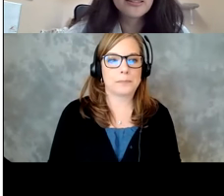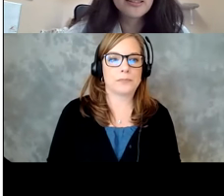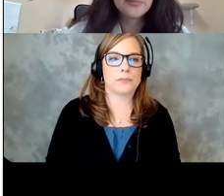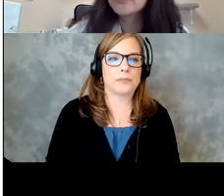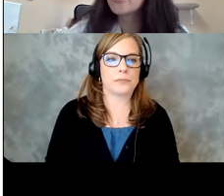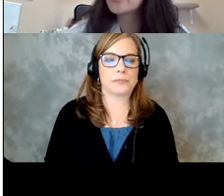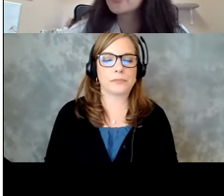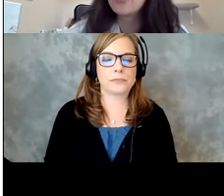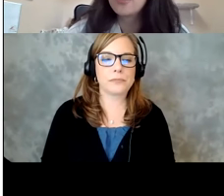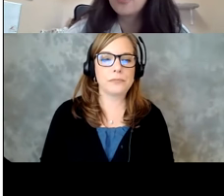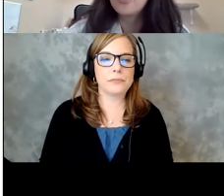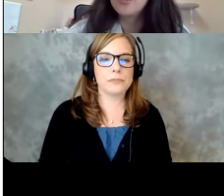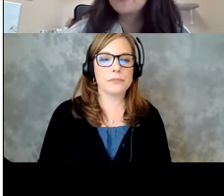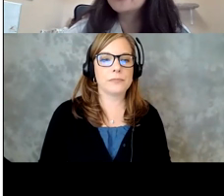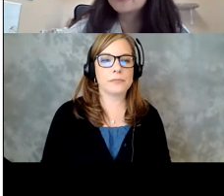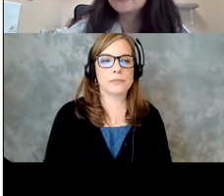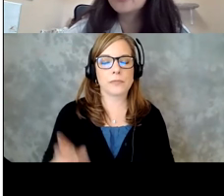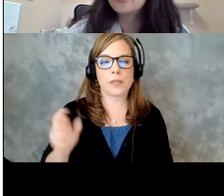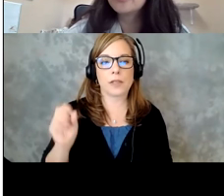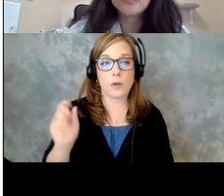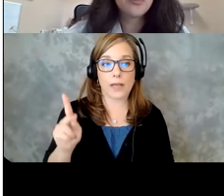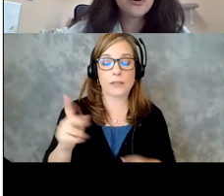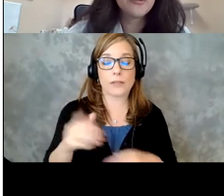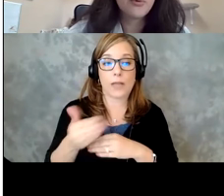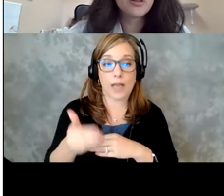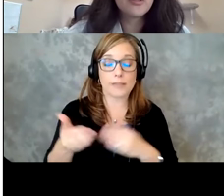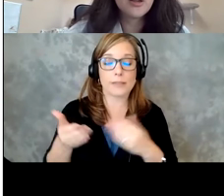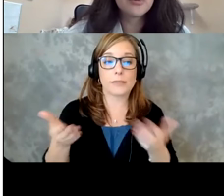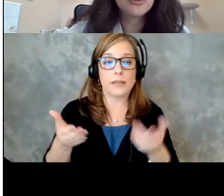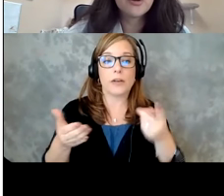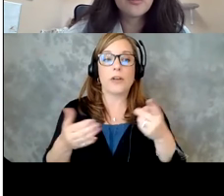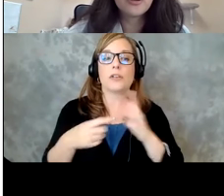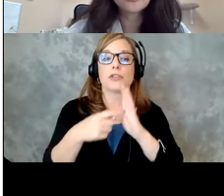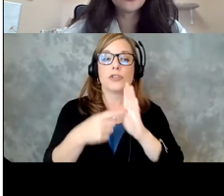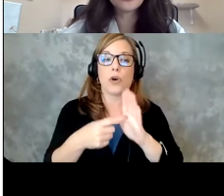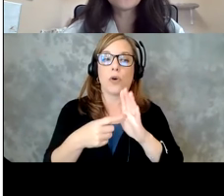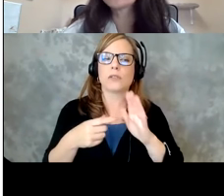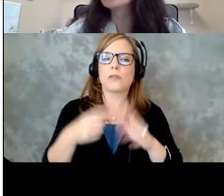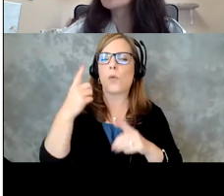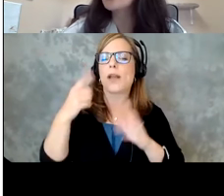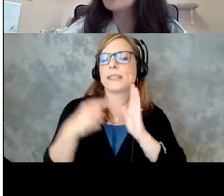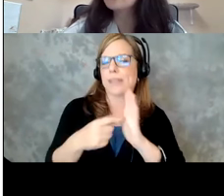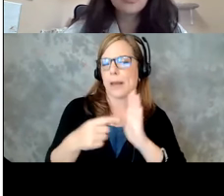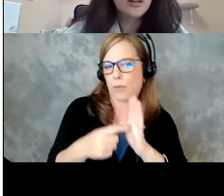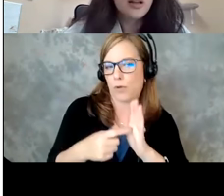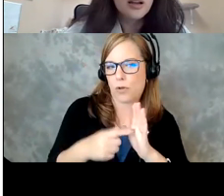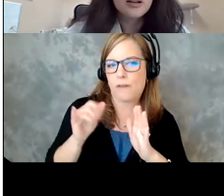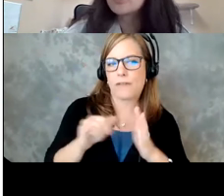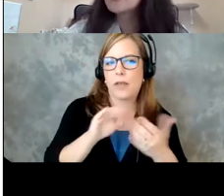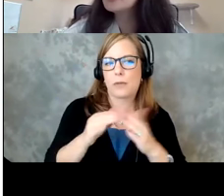Okay, we can go on to the next slide, please. Okay, so this is an example of one of the approved community supports, which is the